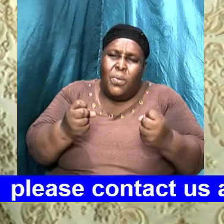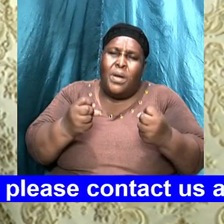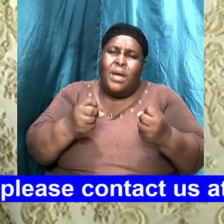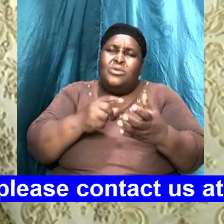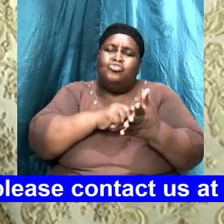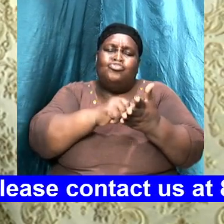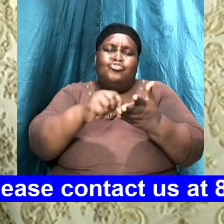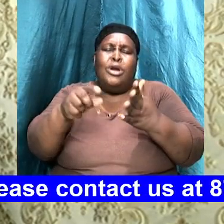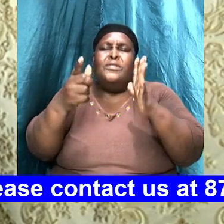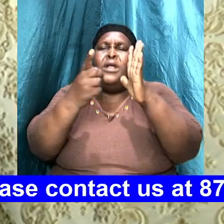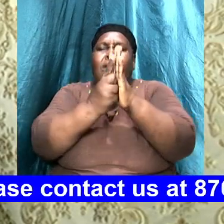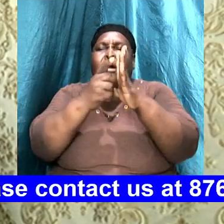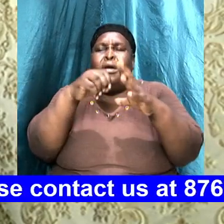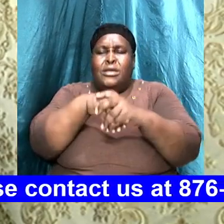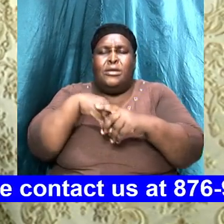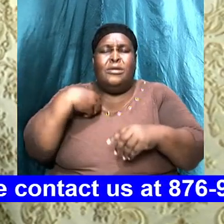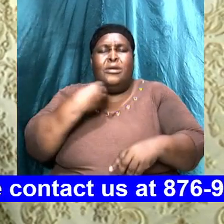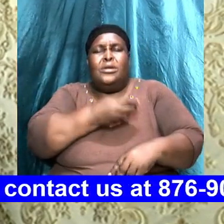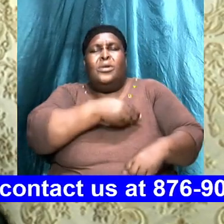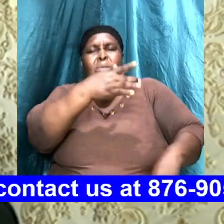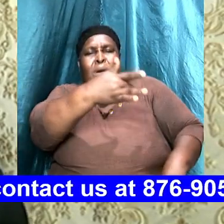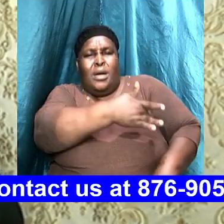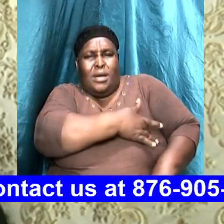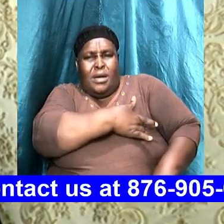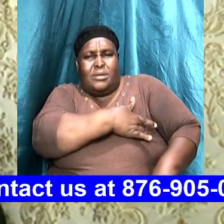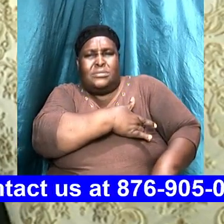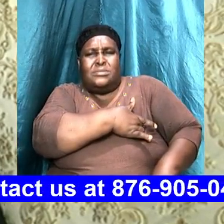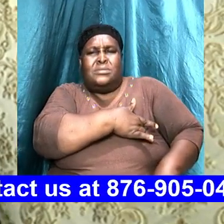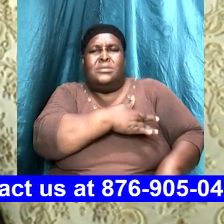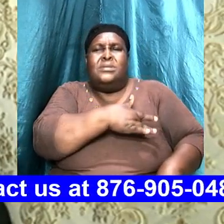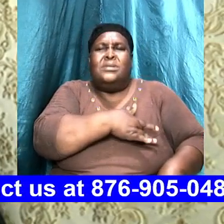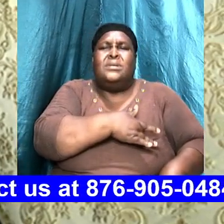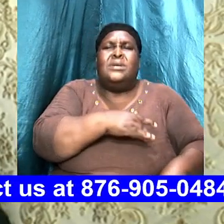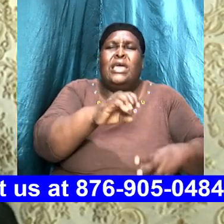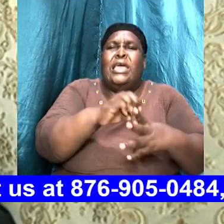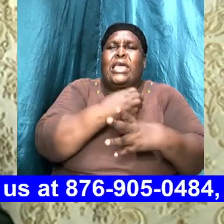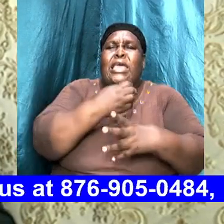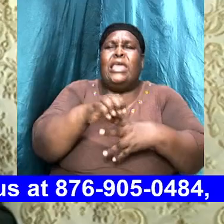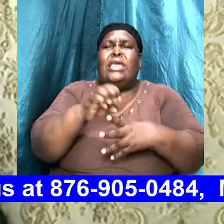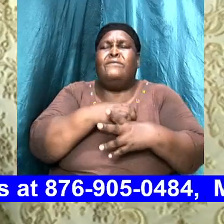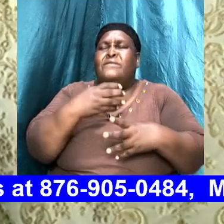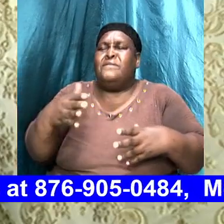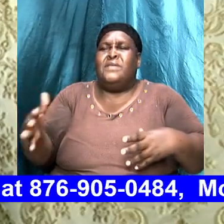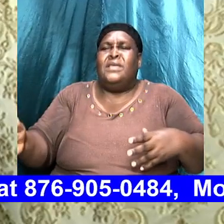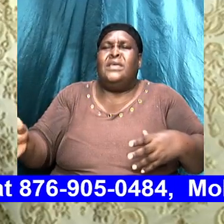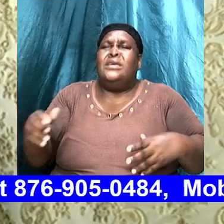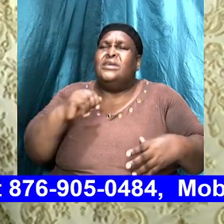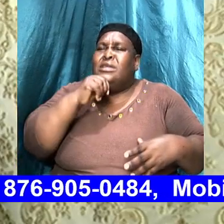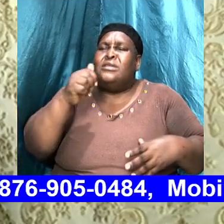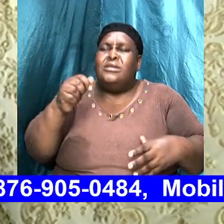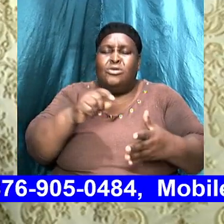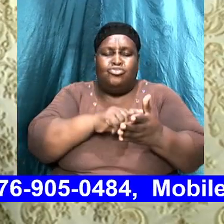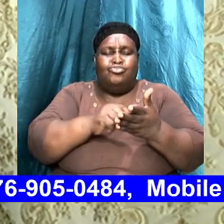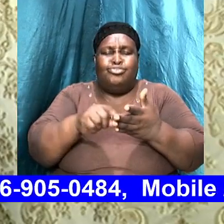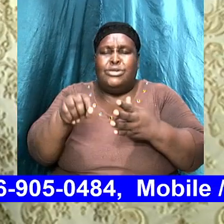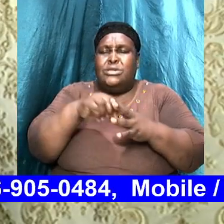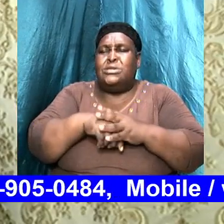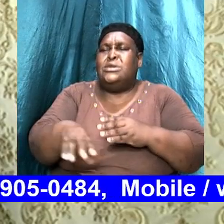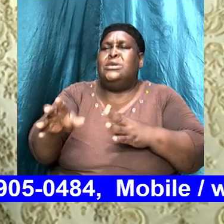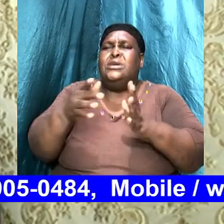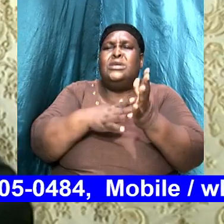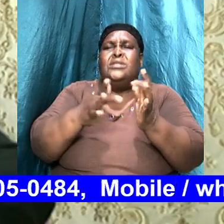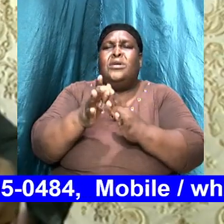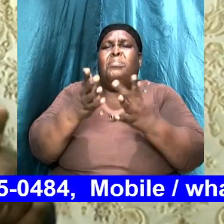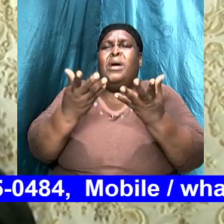that is why we mentioned a couple of weeks ago even if the thing is not written in the Bible verb be a team